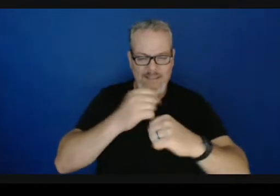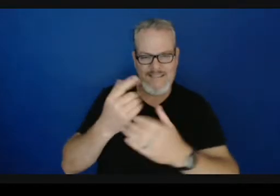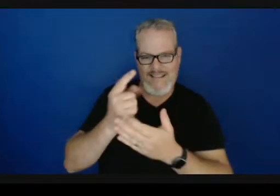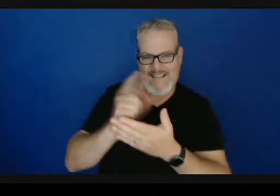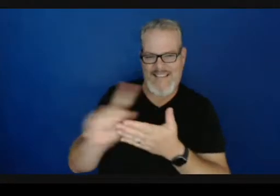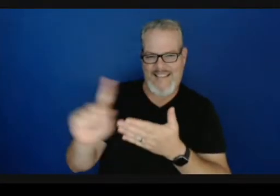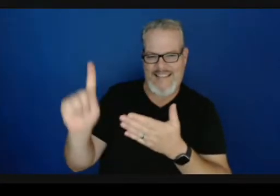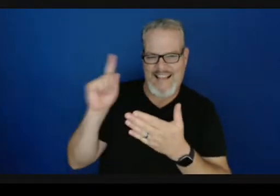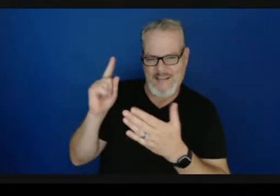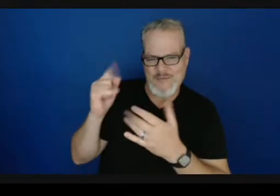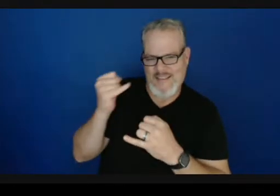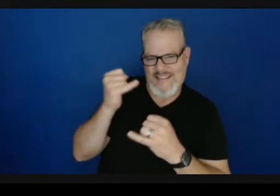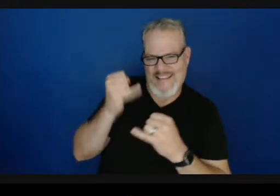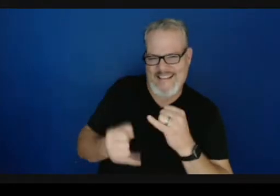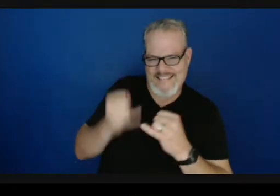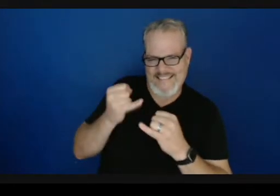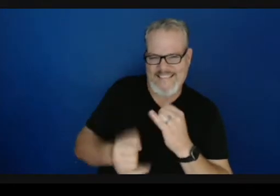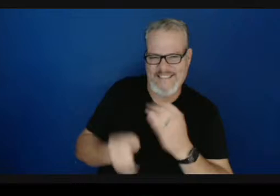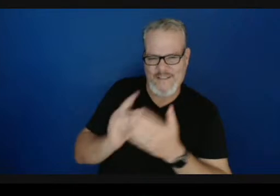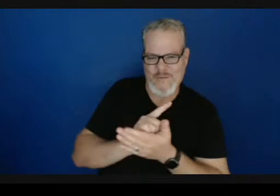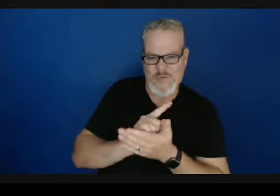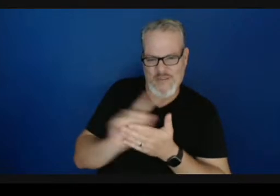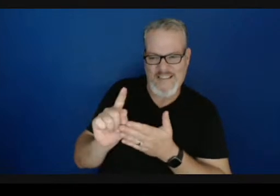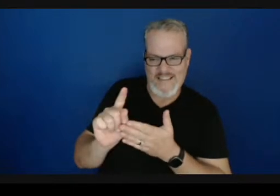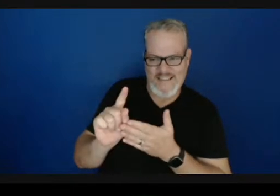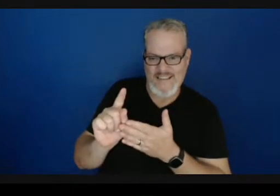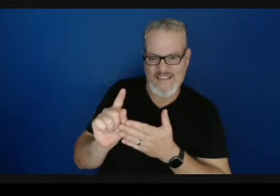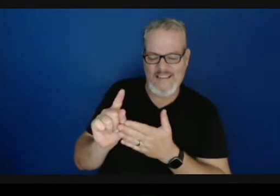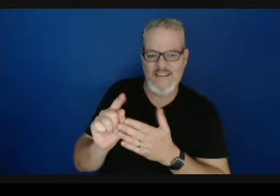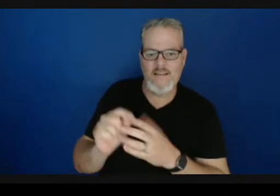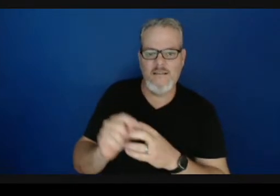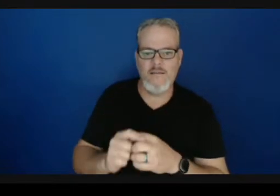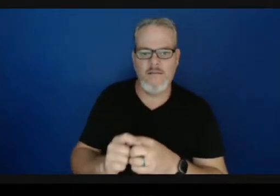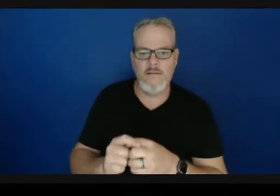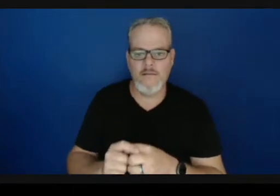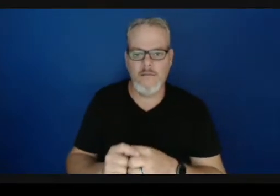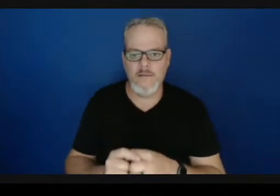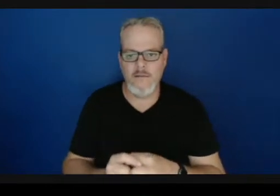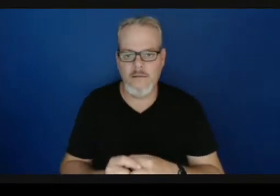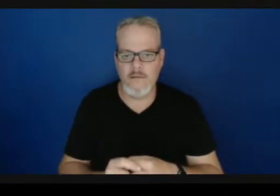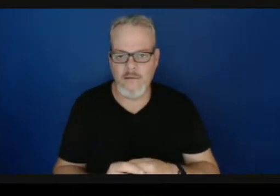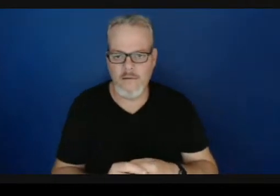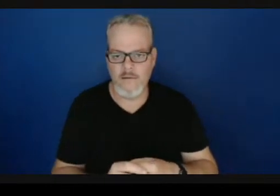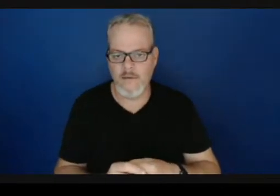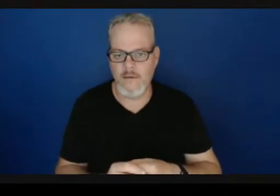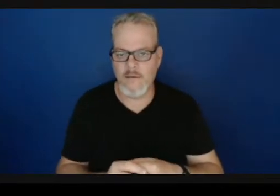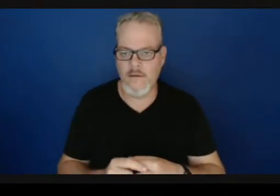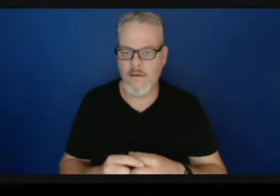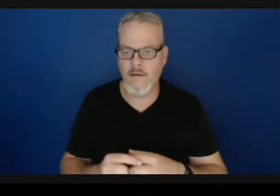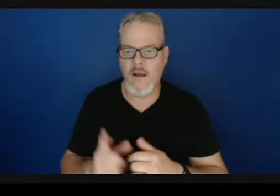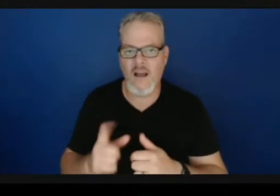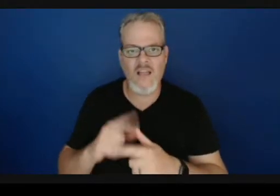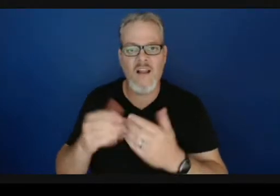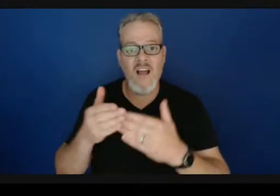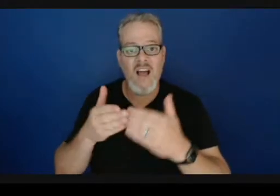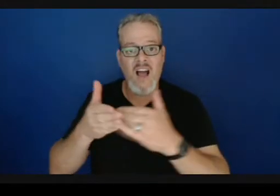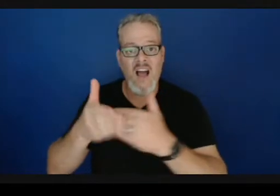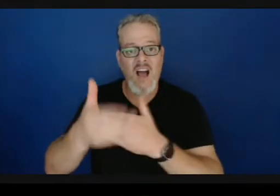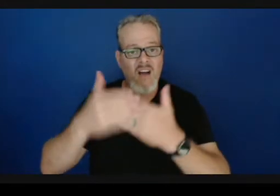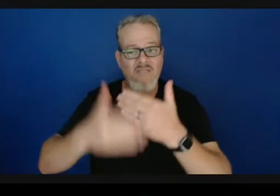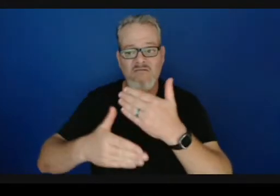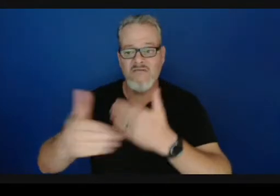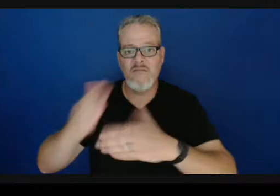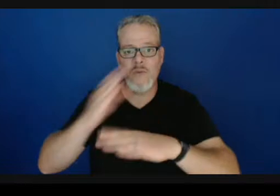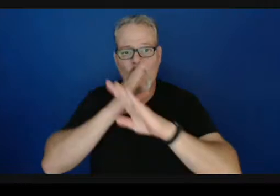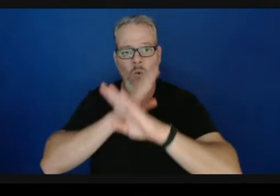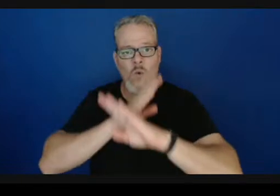3.1 right there, and those earthquakes continued a little bit longer than that before we have a relatively quiet earthquake period with maybe a